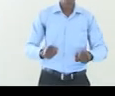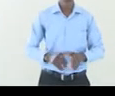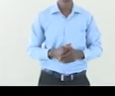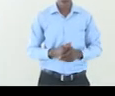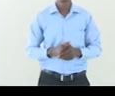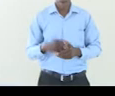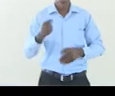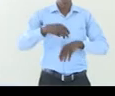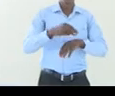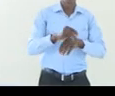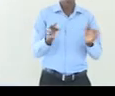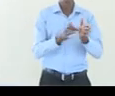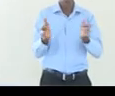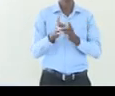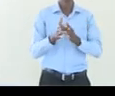Again.